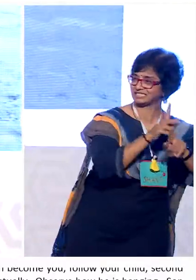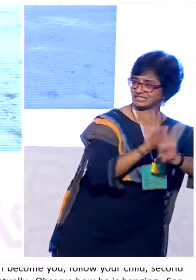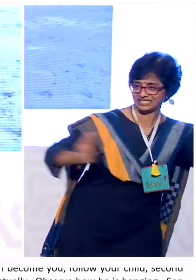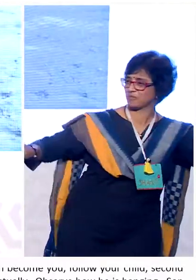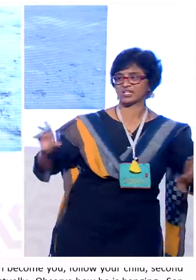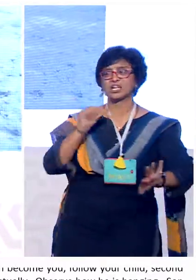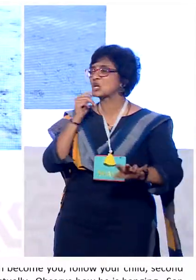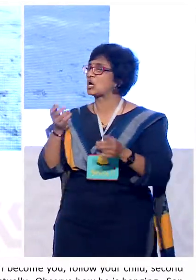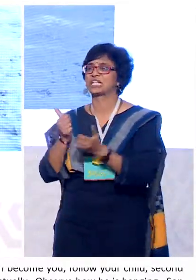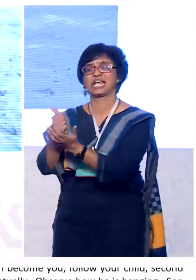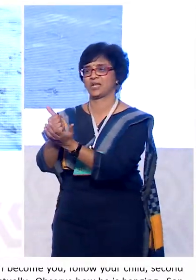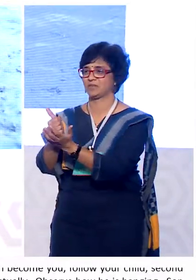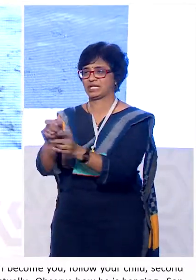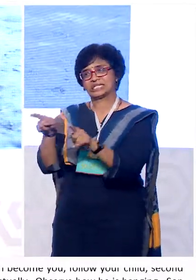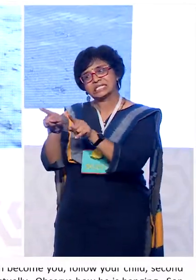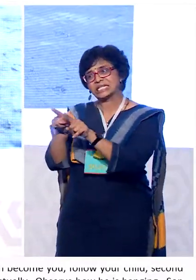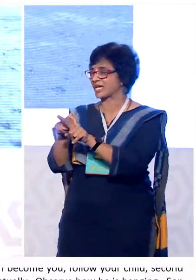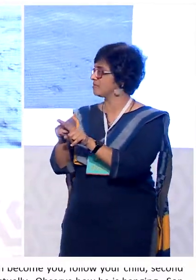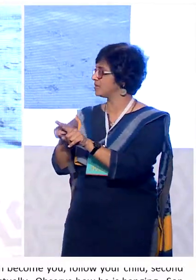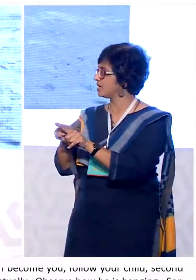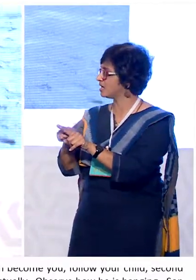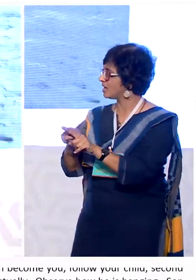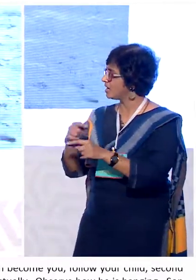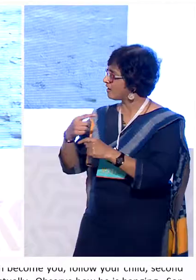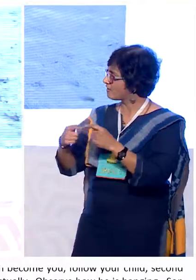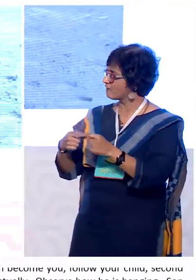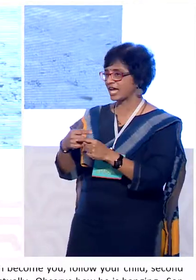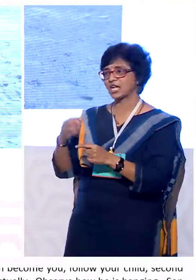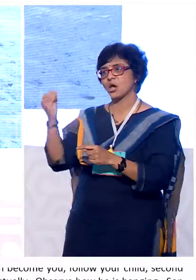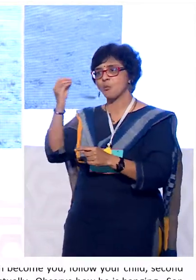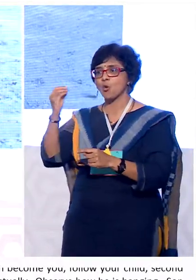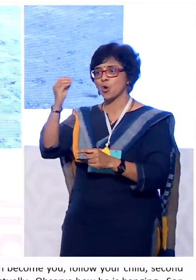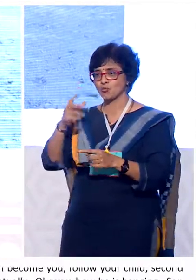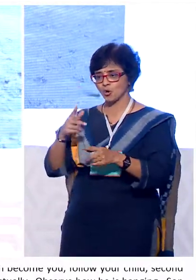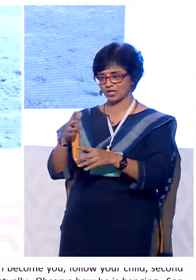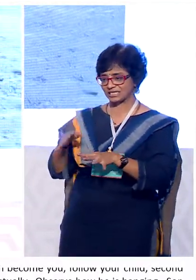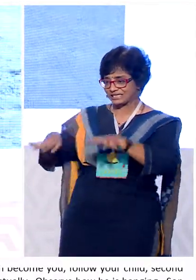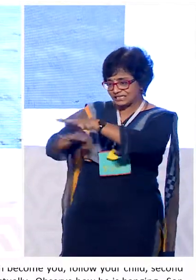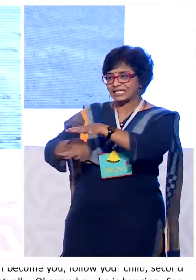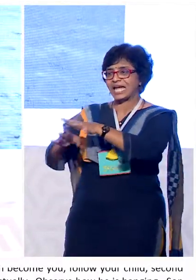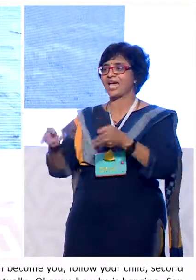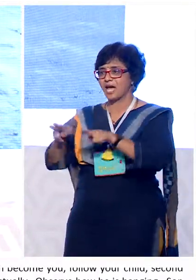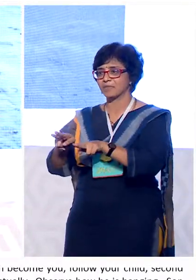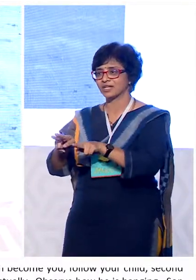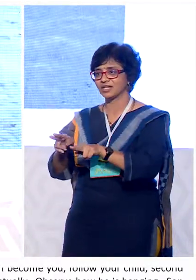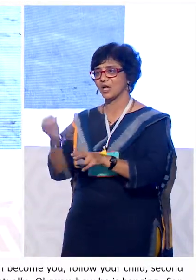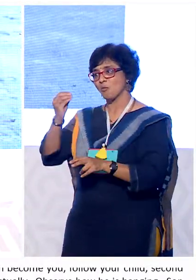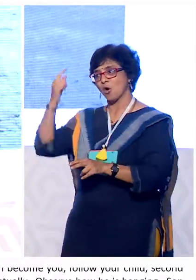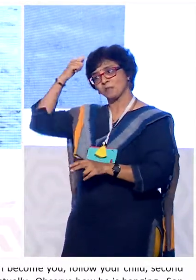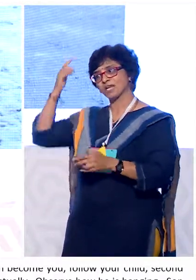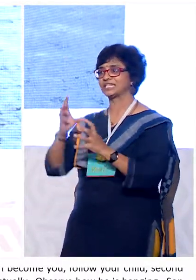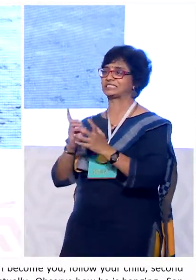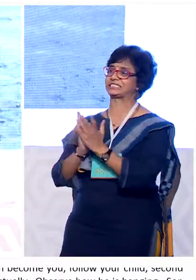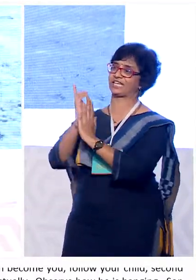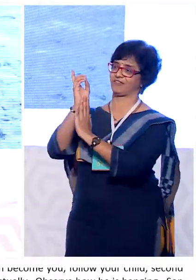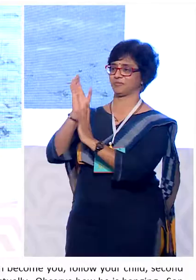solving. So you get this effect as well, the BDNF, which makes the intellect come alive. And then, in this part of your brain here, your cerebellum,